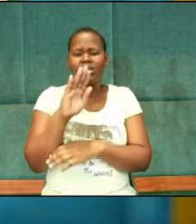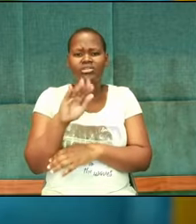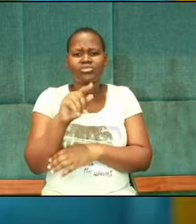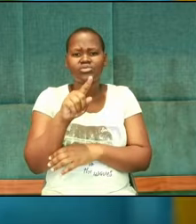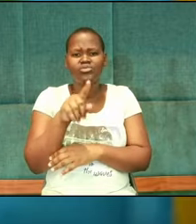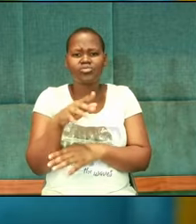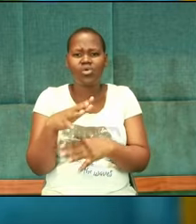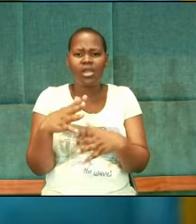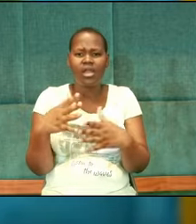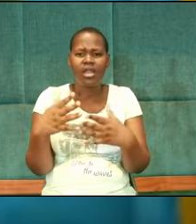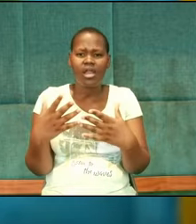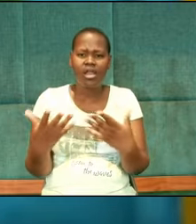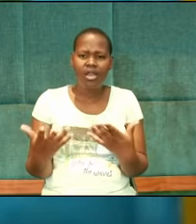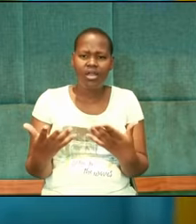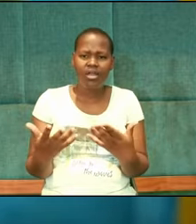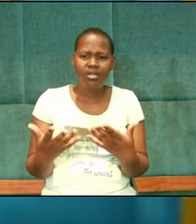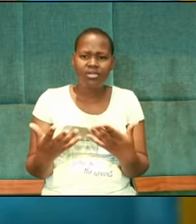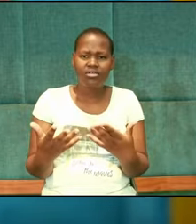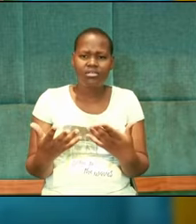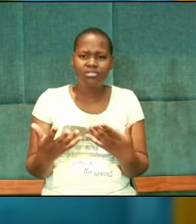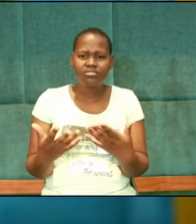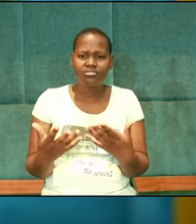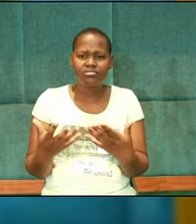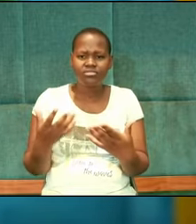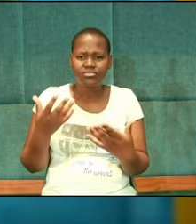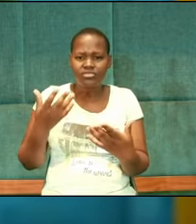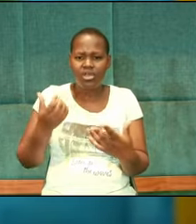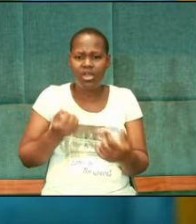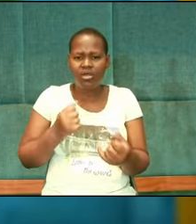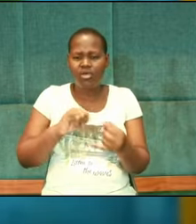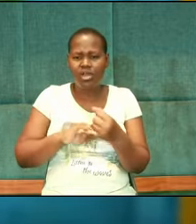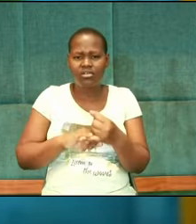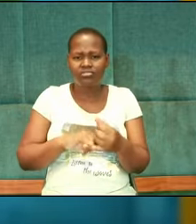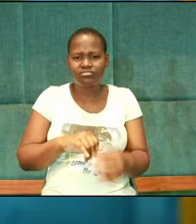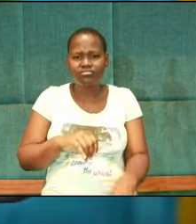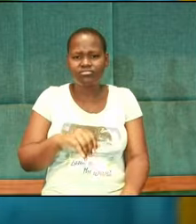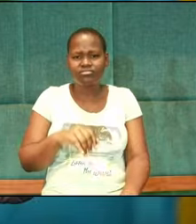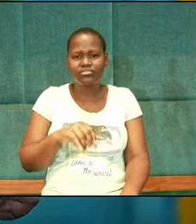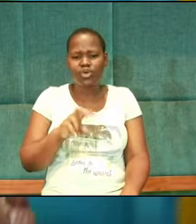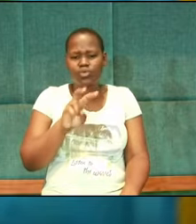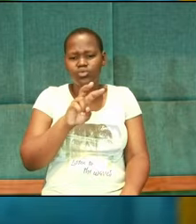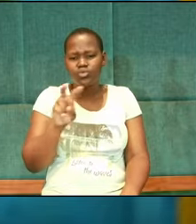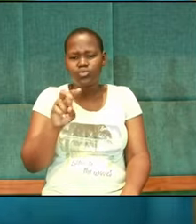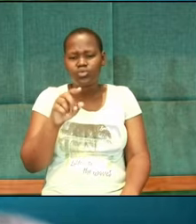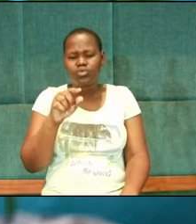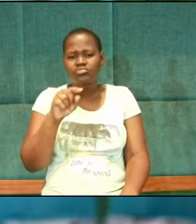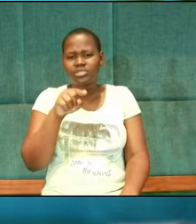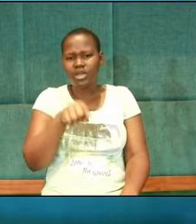dimple. Your wife refused to look up. She looks down. Bam. Defense number one, broken.